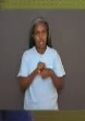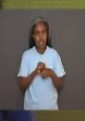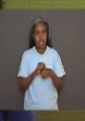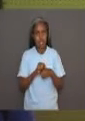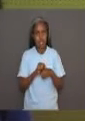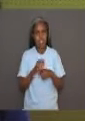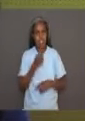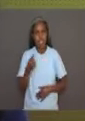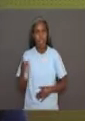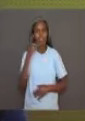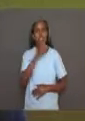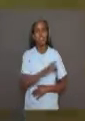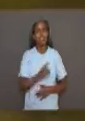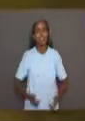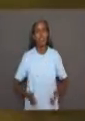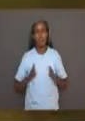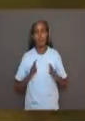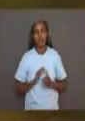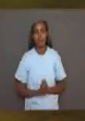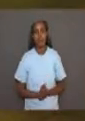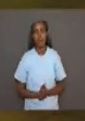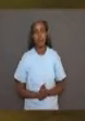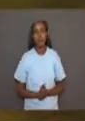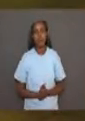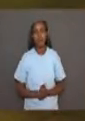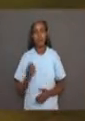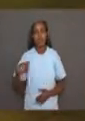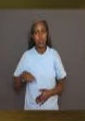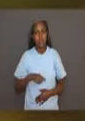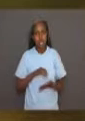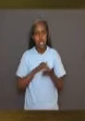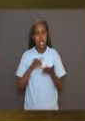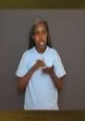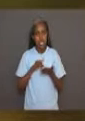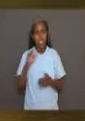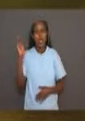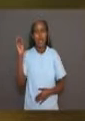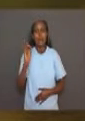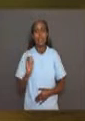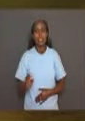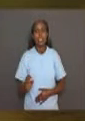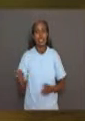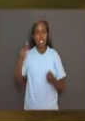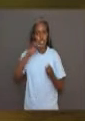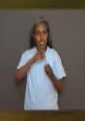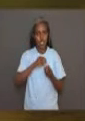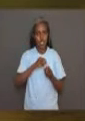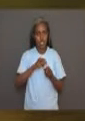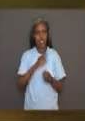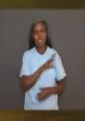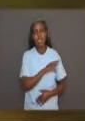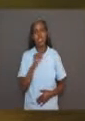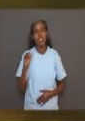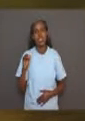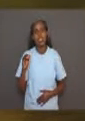in everyday life. We will study percentage increases